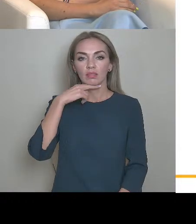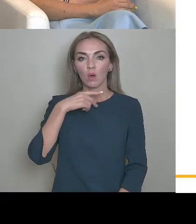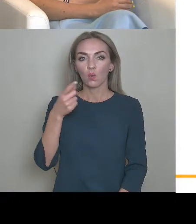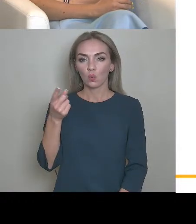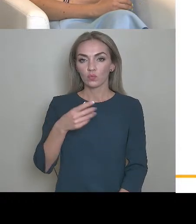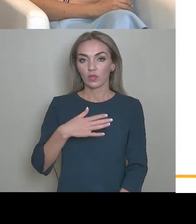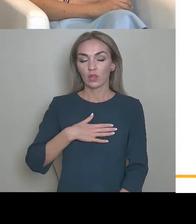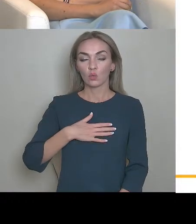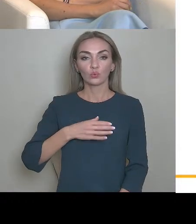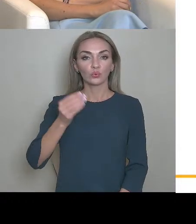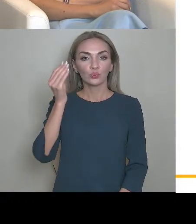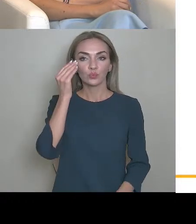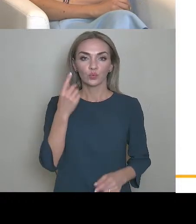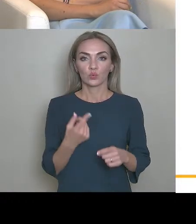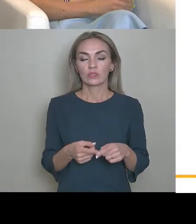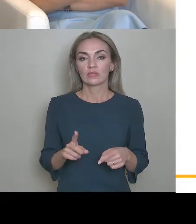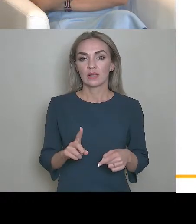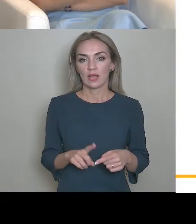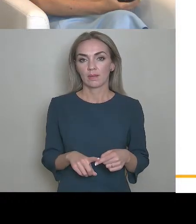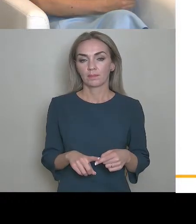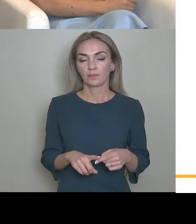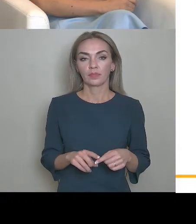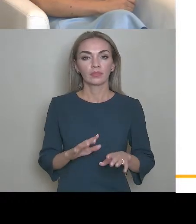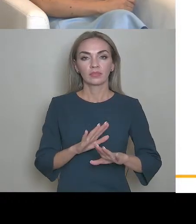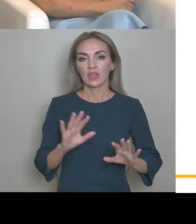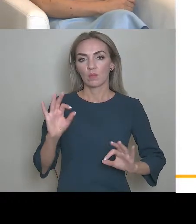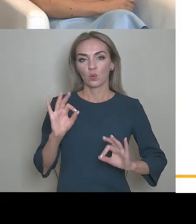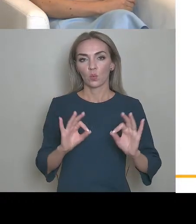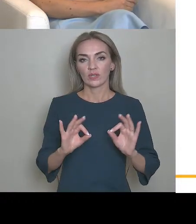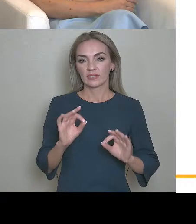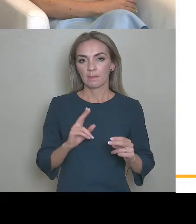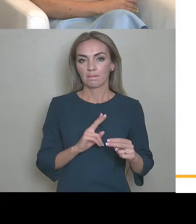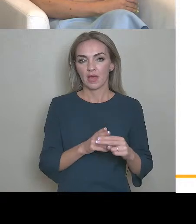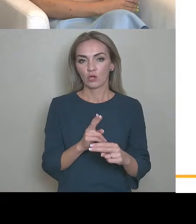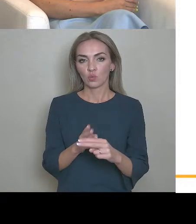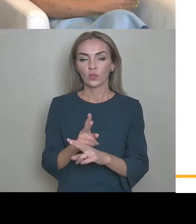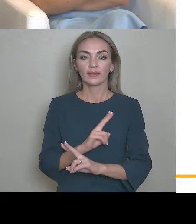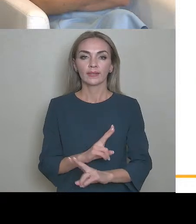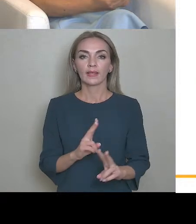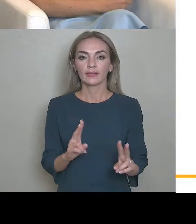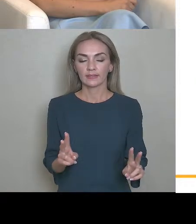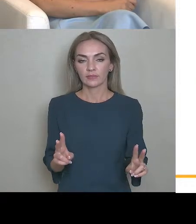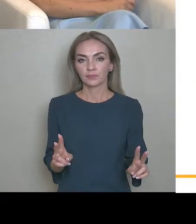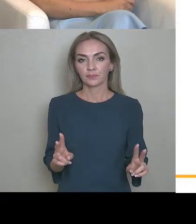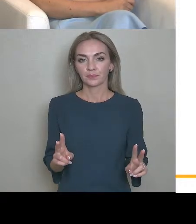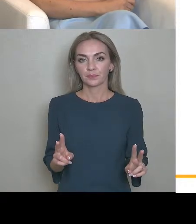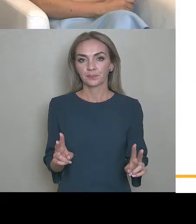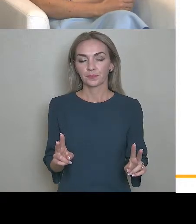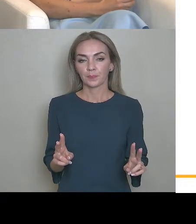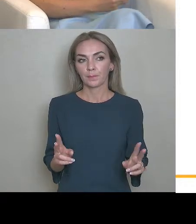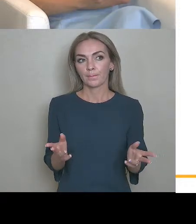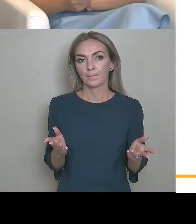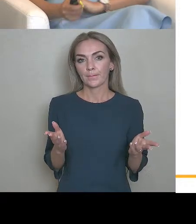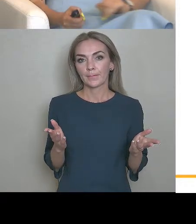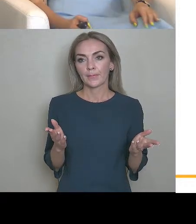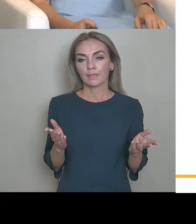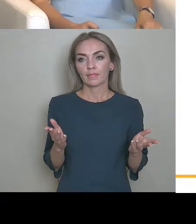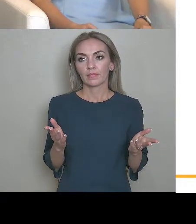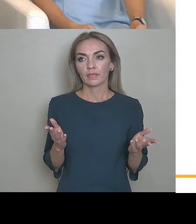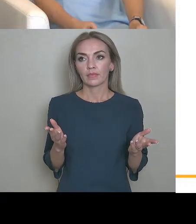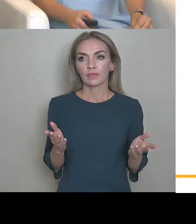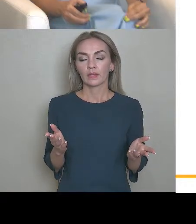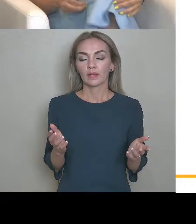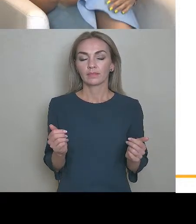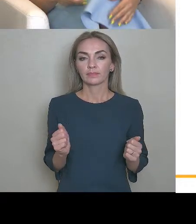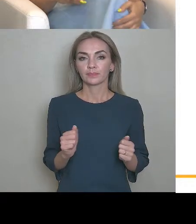stress that we believe that it is not proportionate. It is an